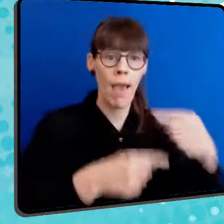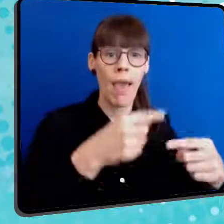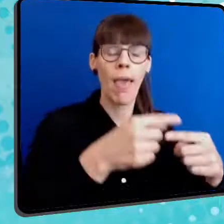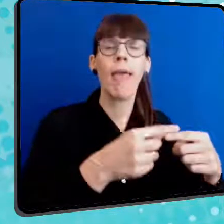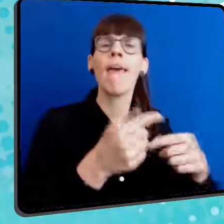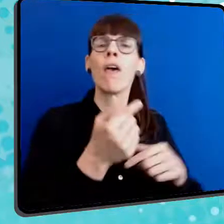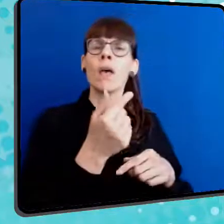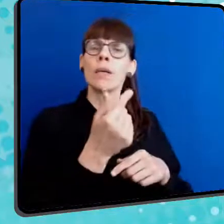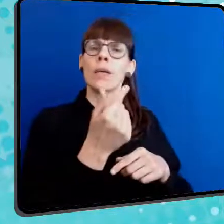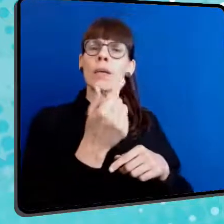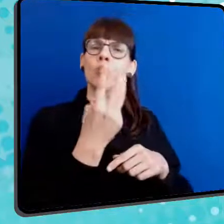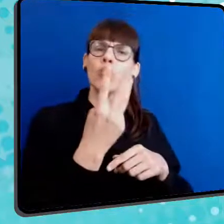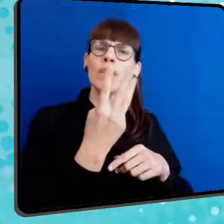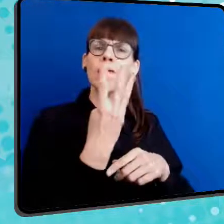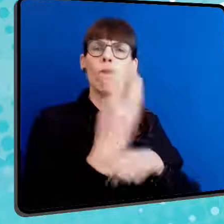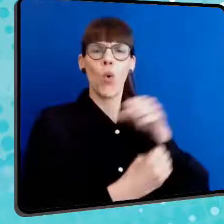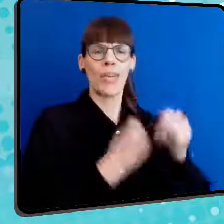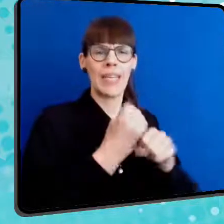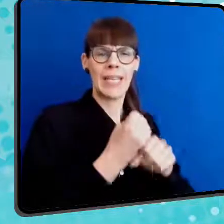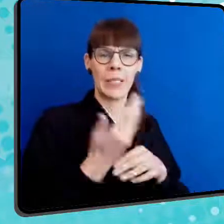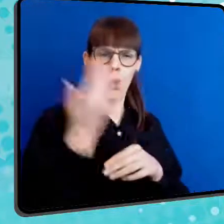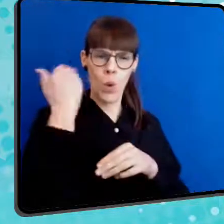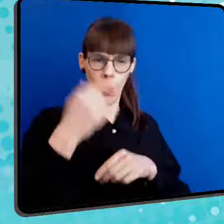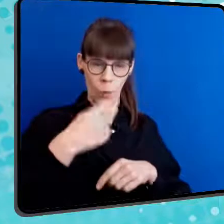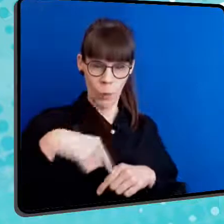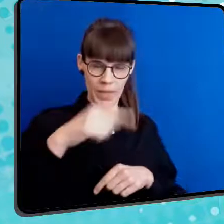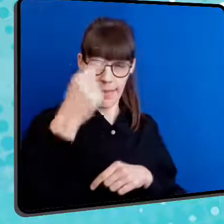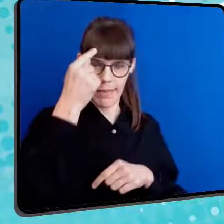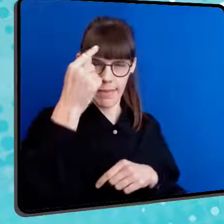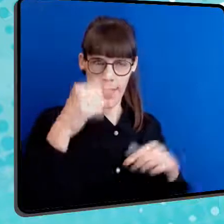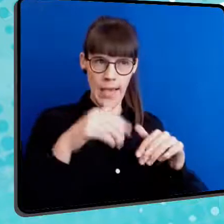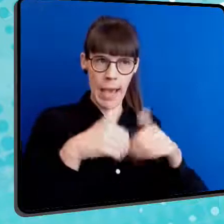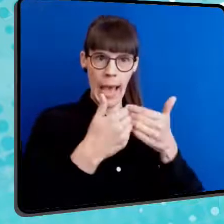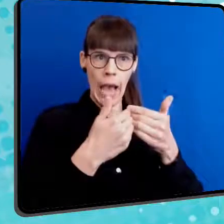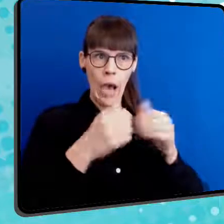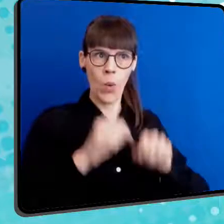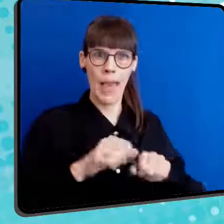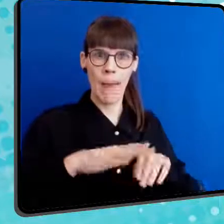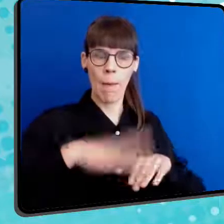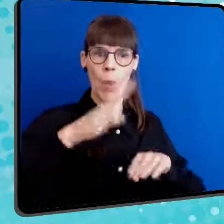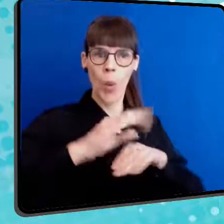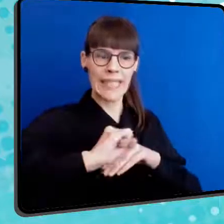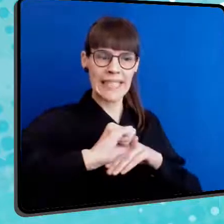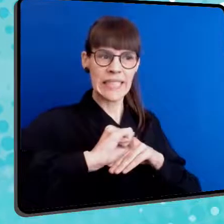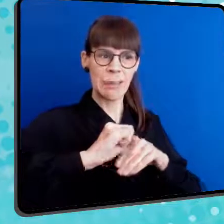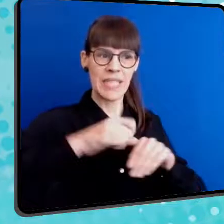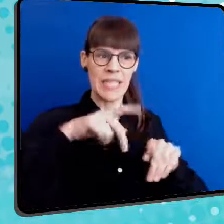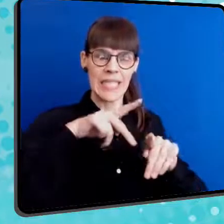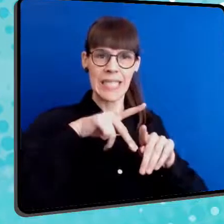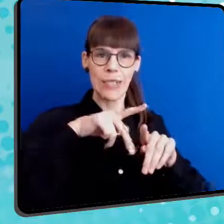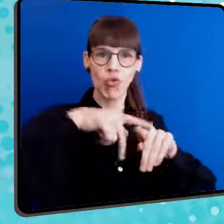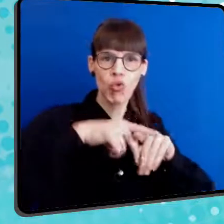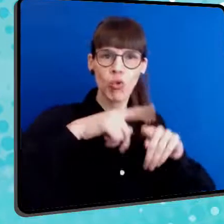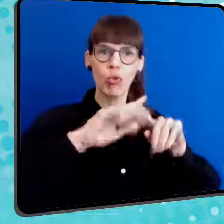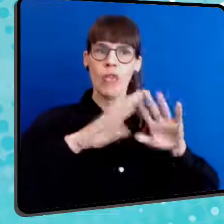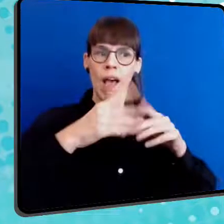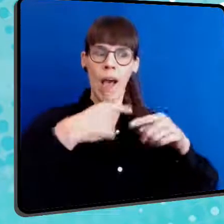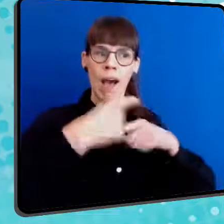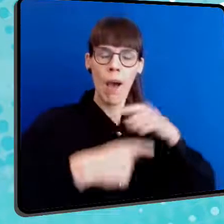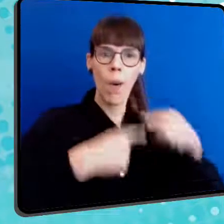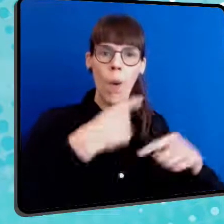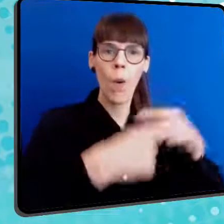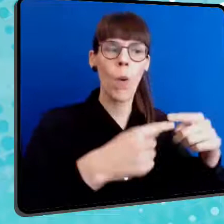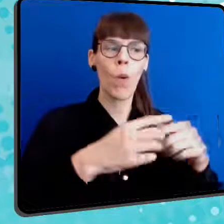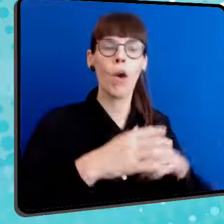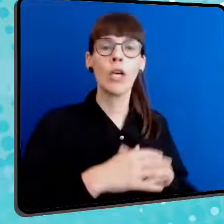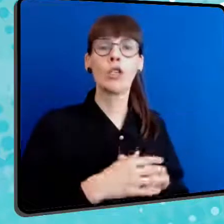work, and all the tools are getting more and more up to speed. So I think constantly what I'm doing is taking things that we built out manually